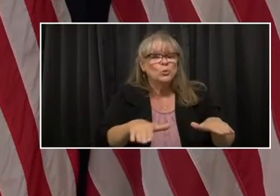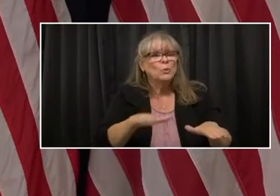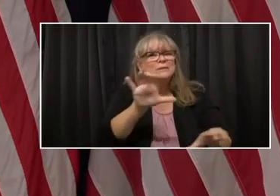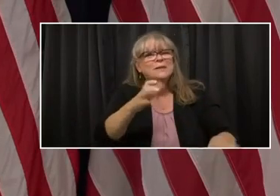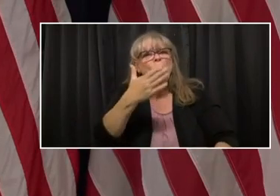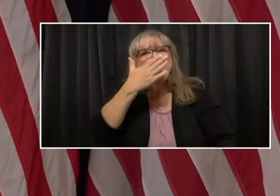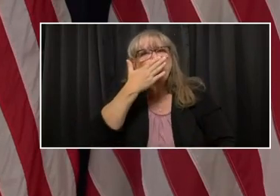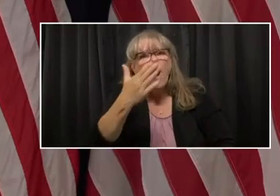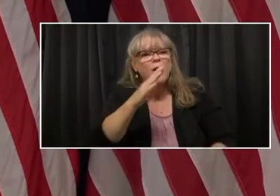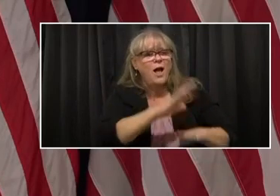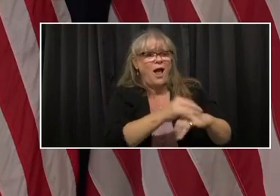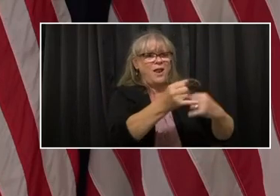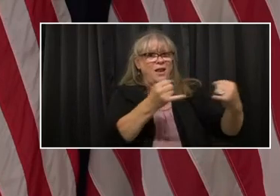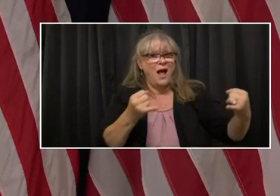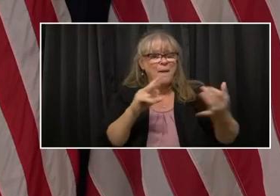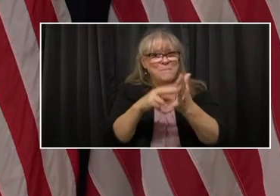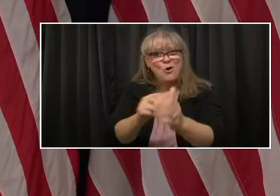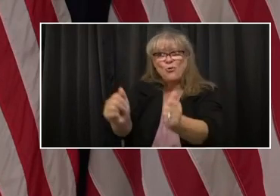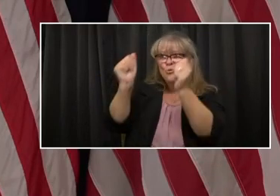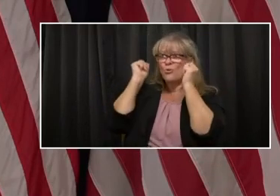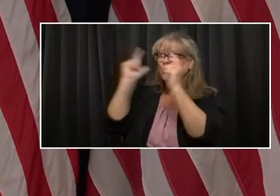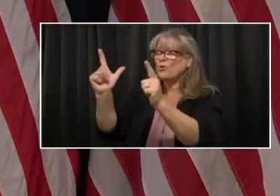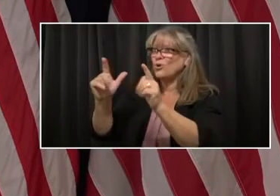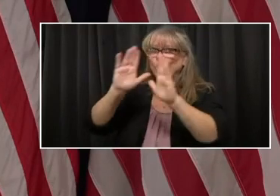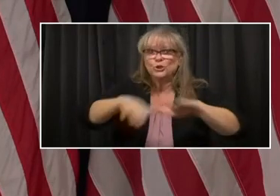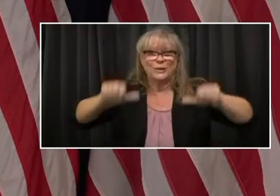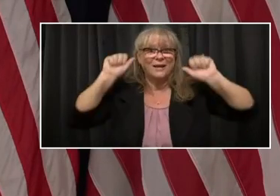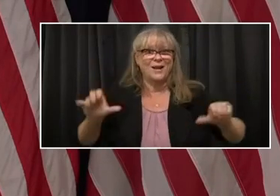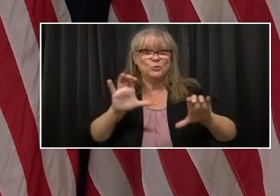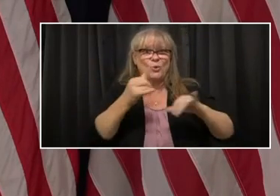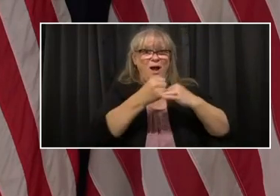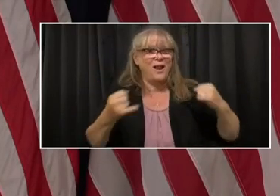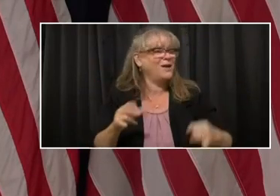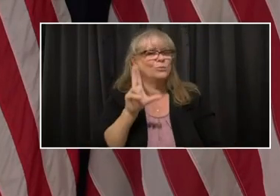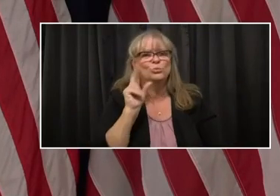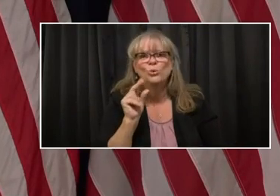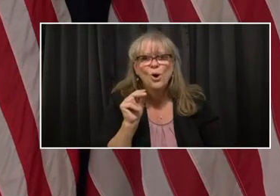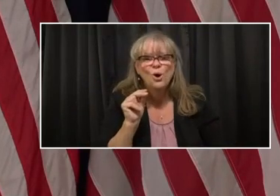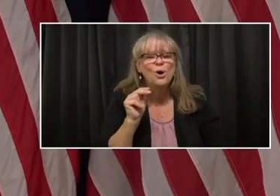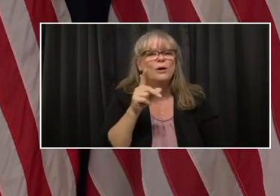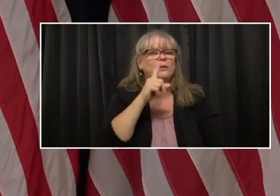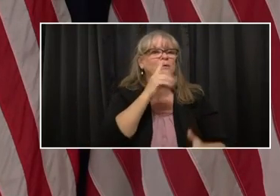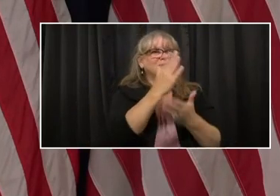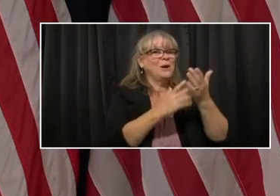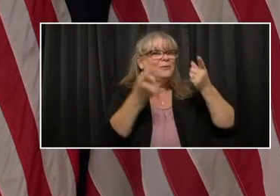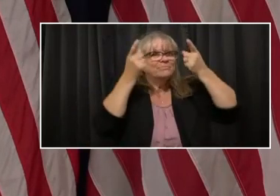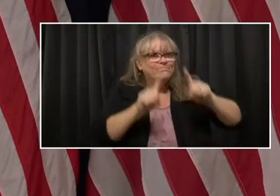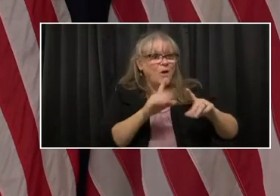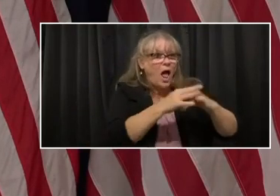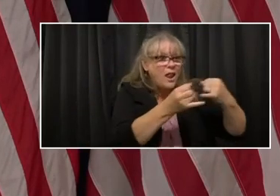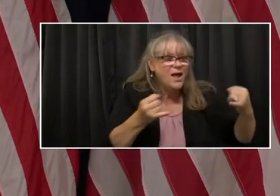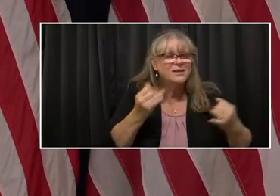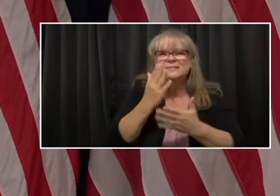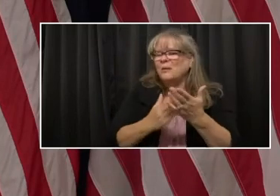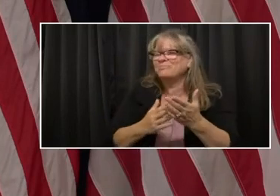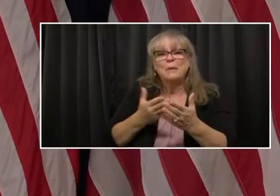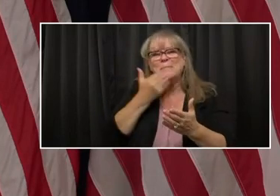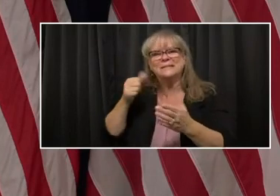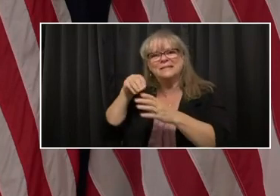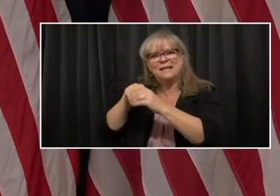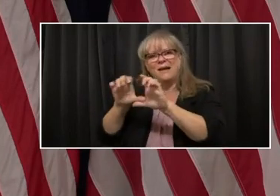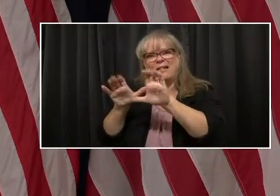middle. And the academic piece is important, but it's also about that social